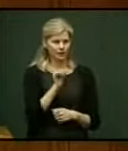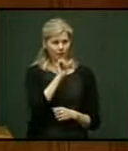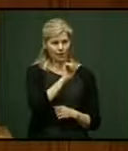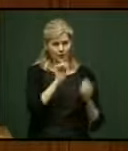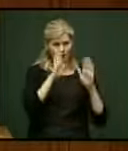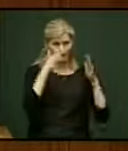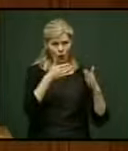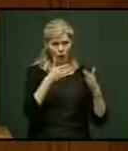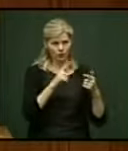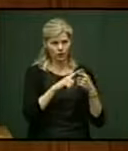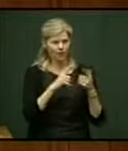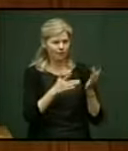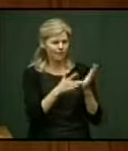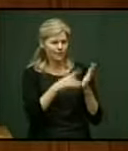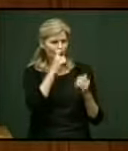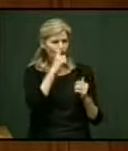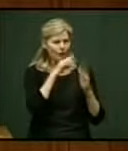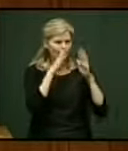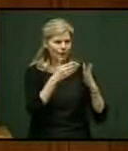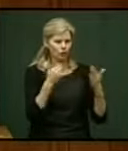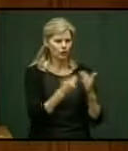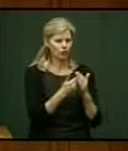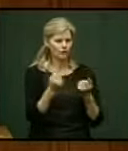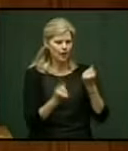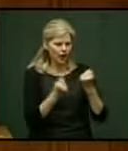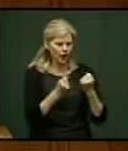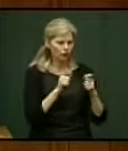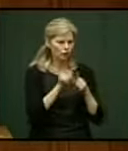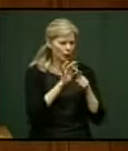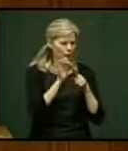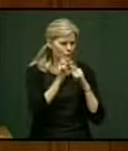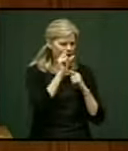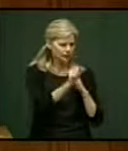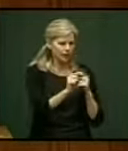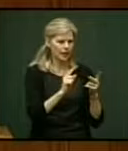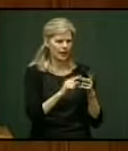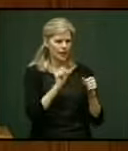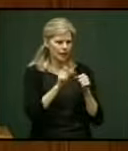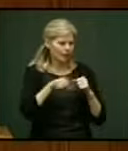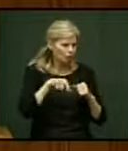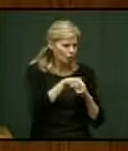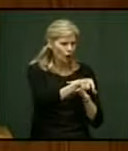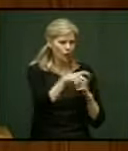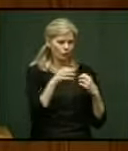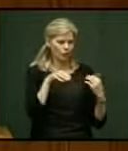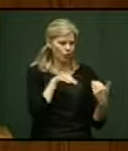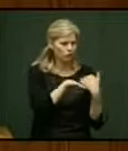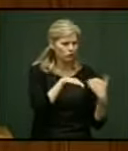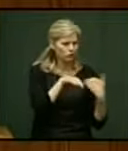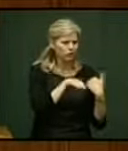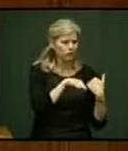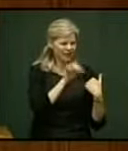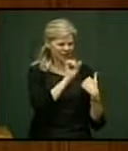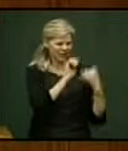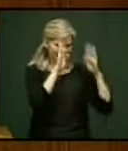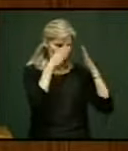speed of vehicles to the exclusion of all else. When we take wider impacts into account, some of which are represented